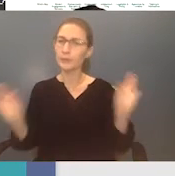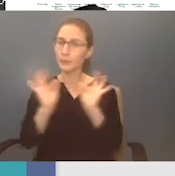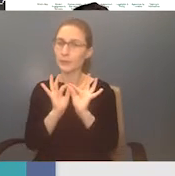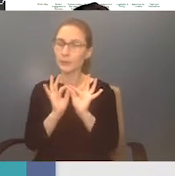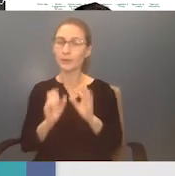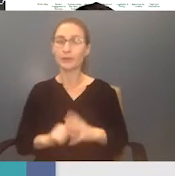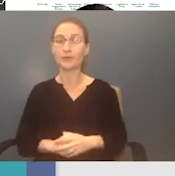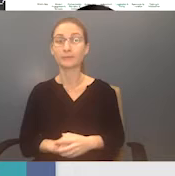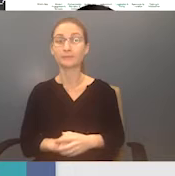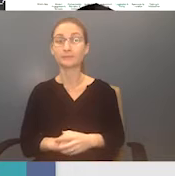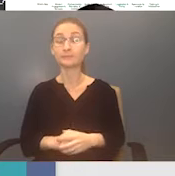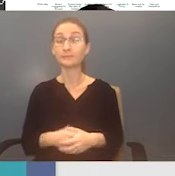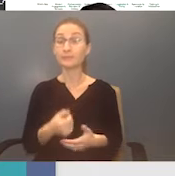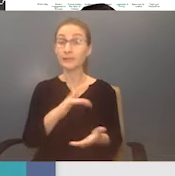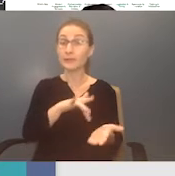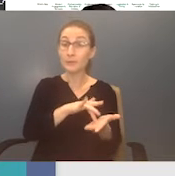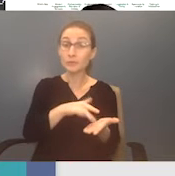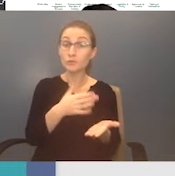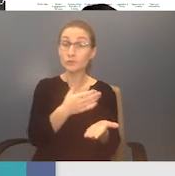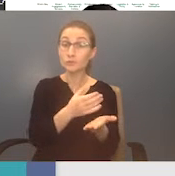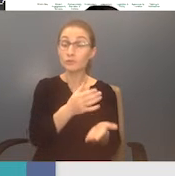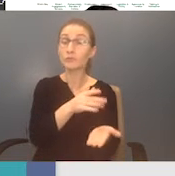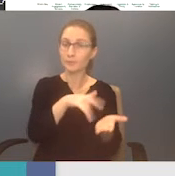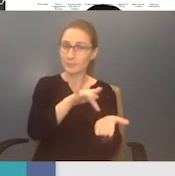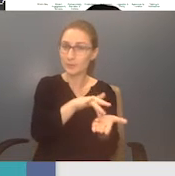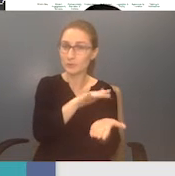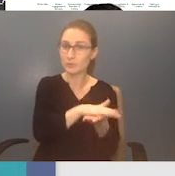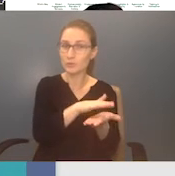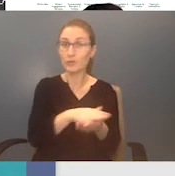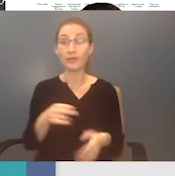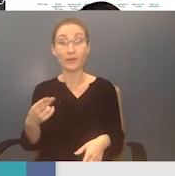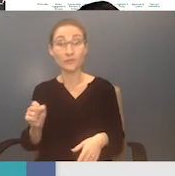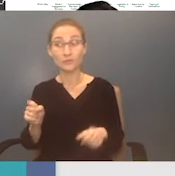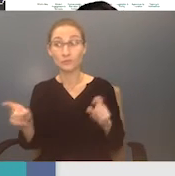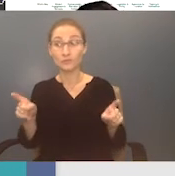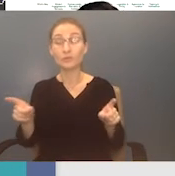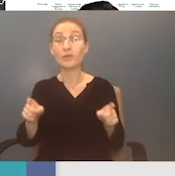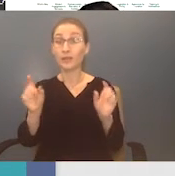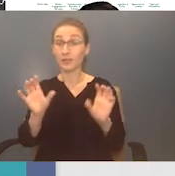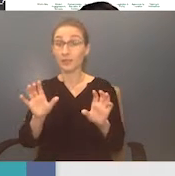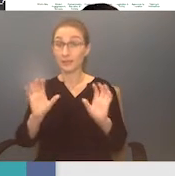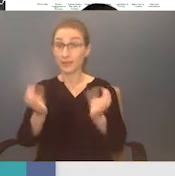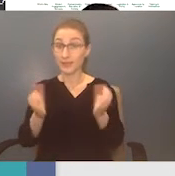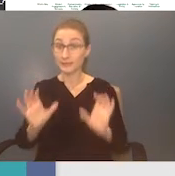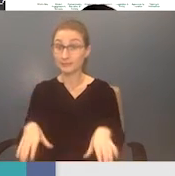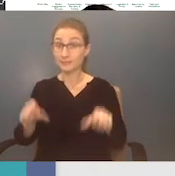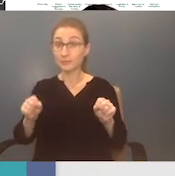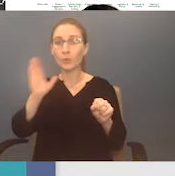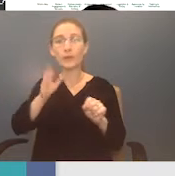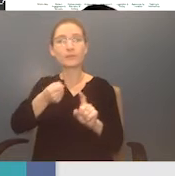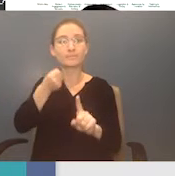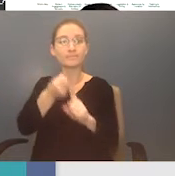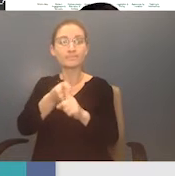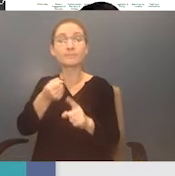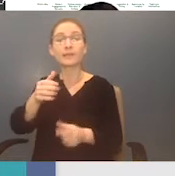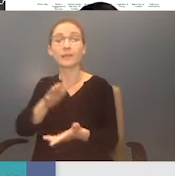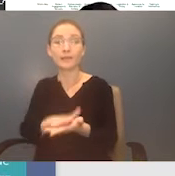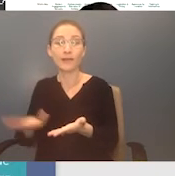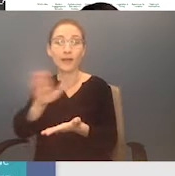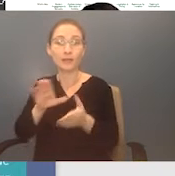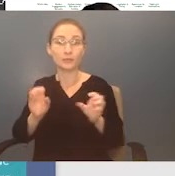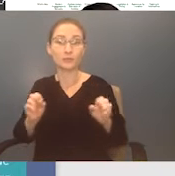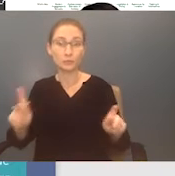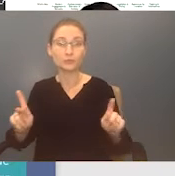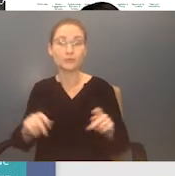one. The courses that a student takes in middle and high school really impacts the post-school opportunities available to young people.